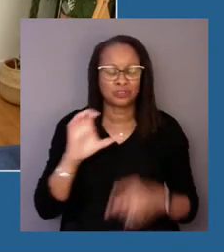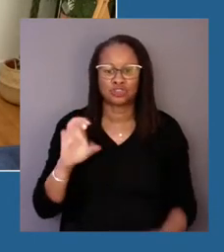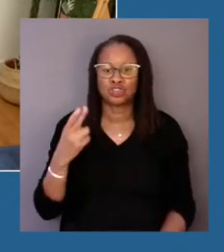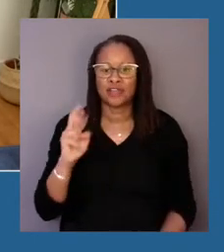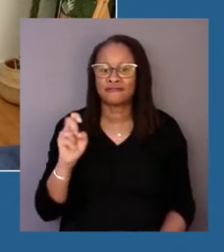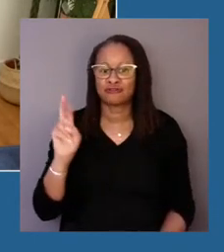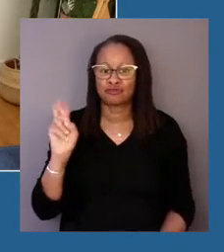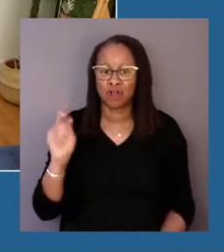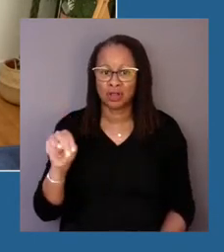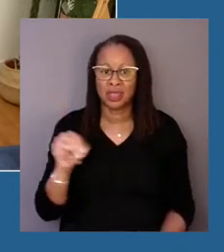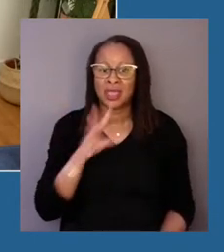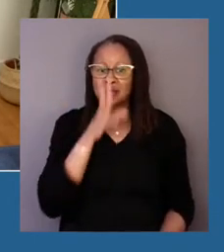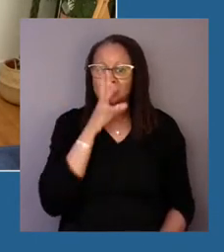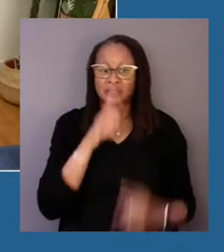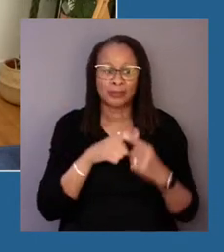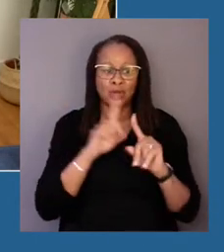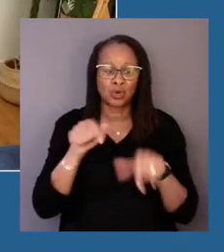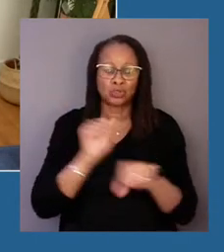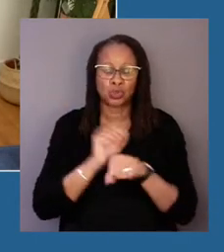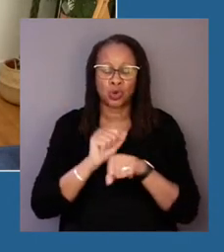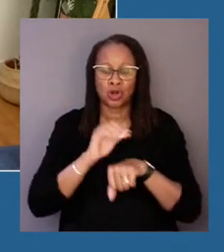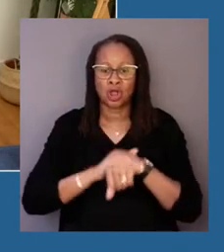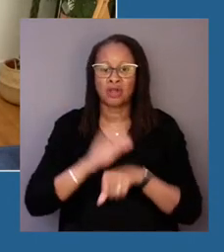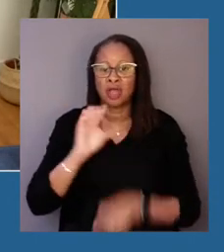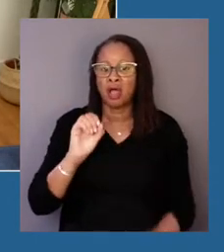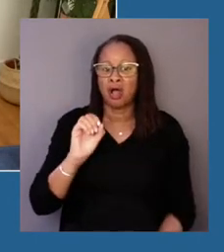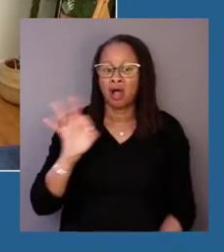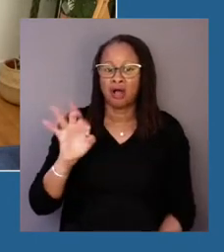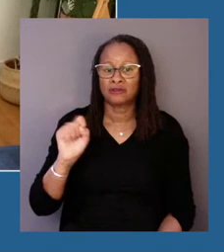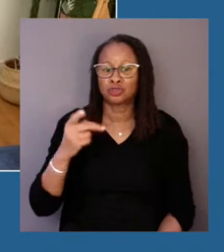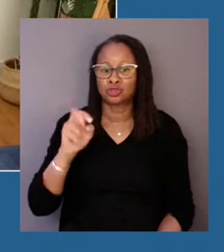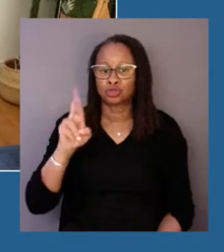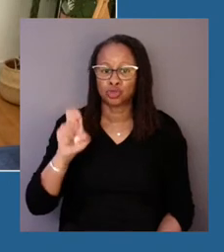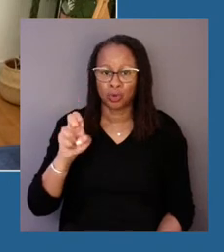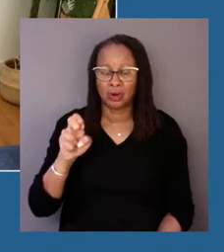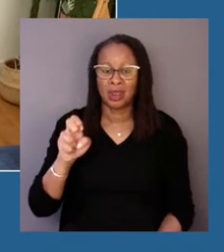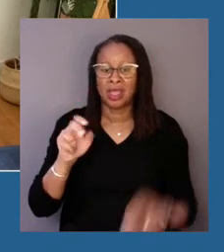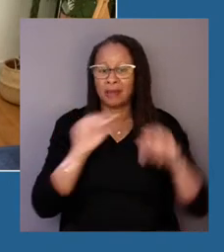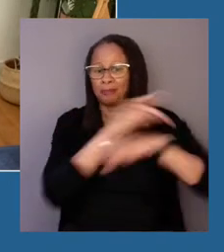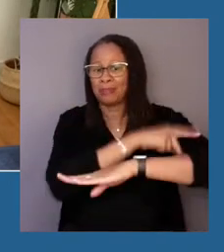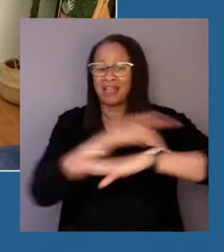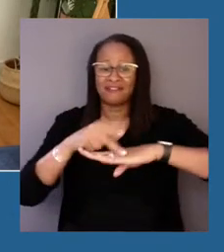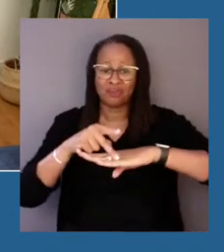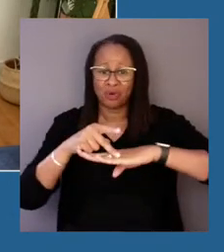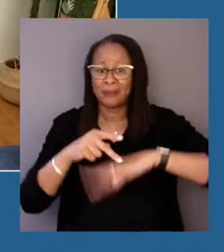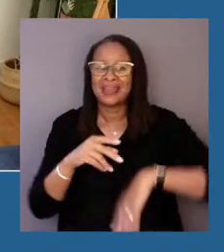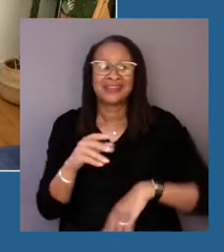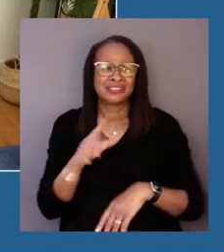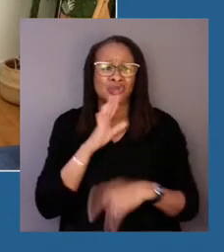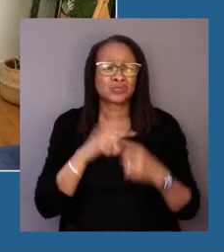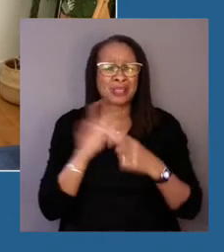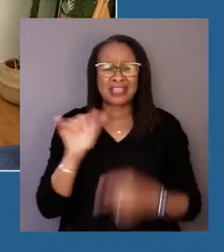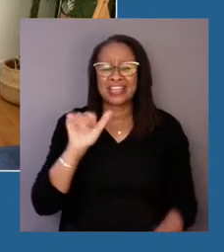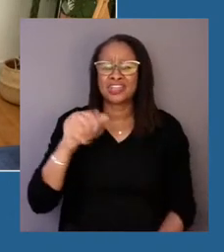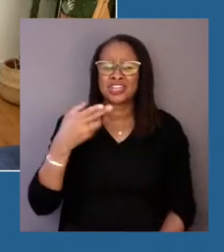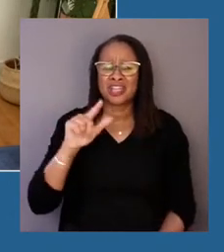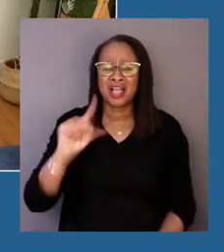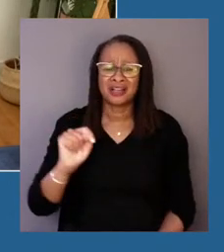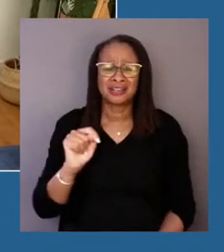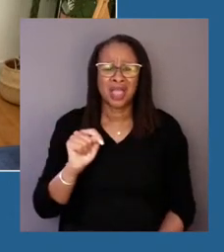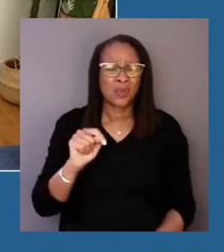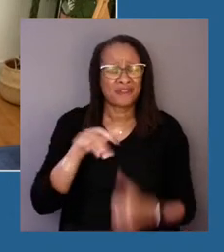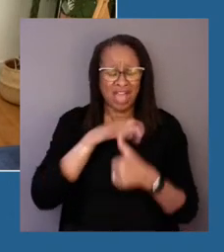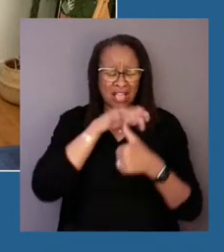on an offshore platform like it's a yacht. It's hilarious. She's like, I just get on the helicopter and we land on the helipad in the middle